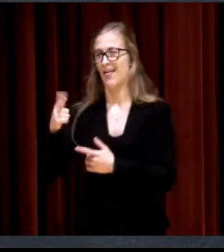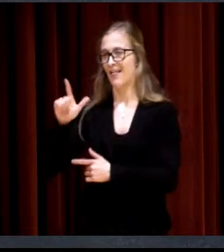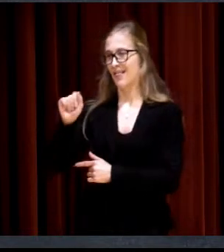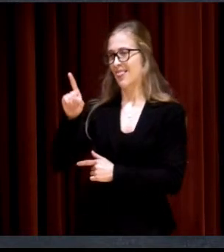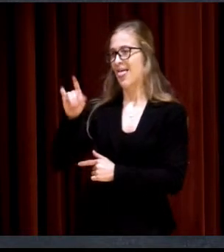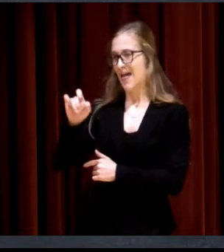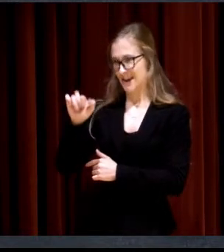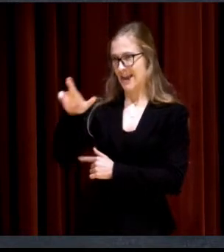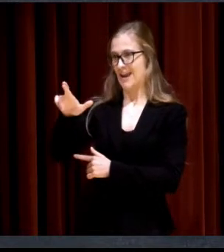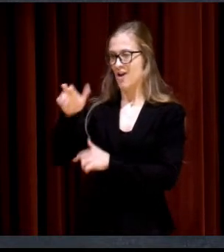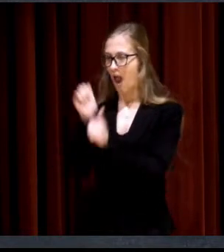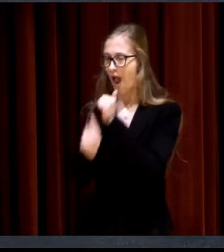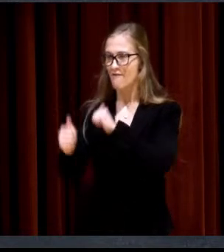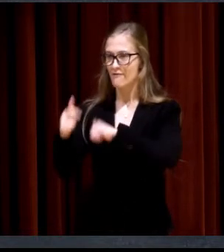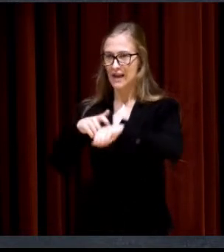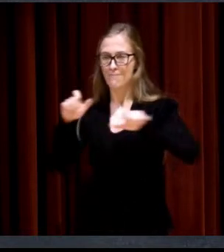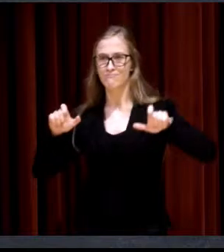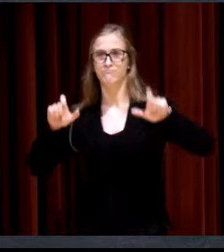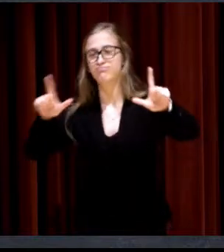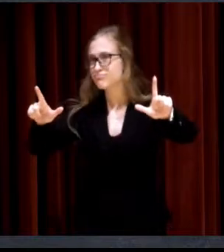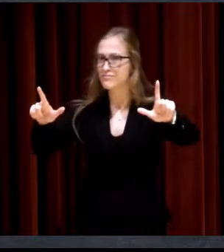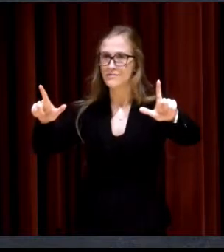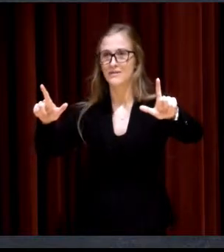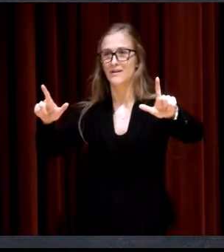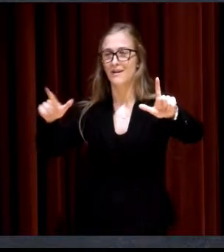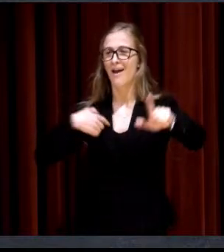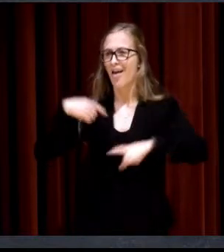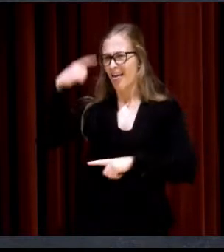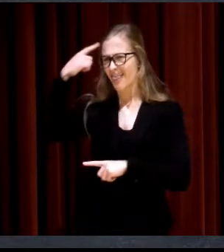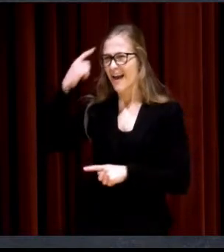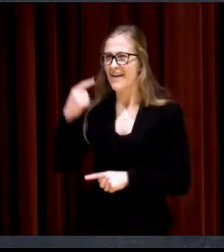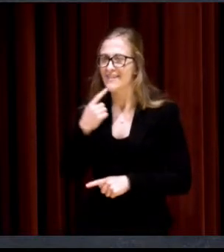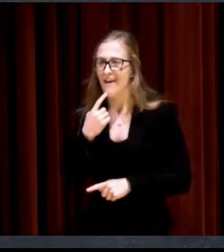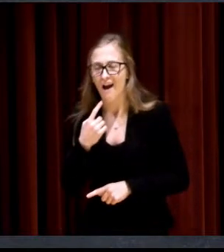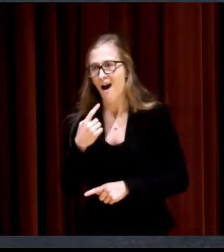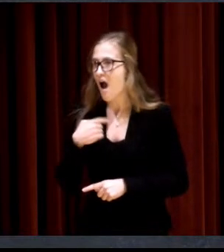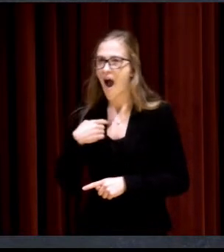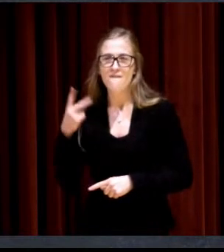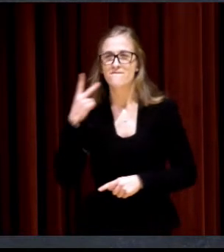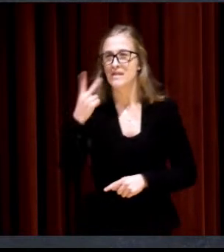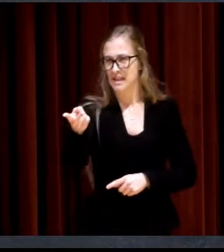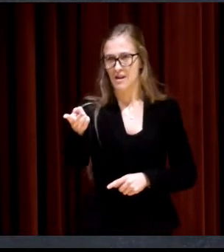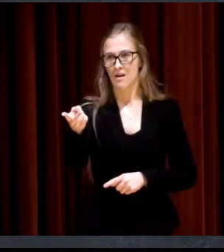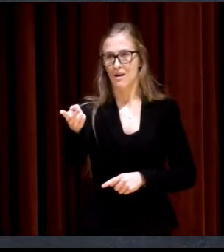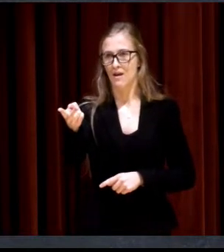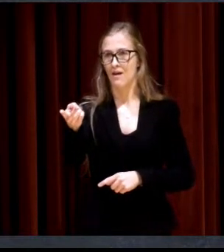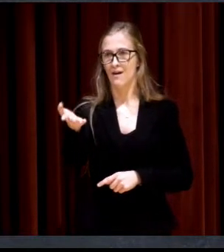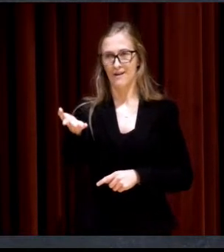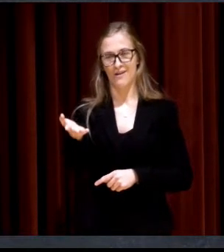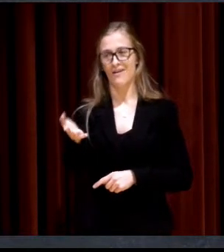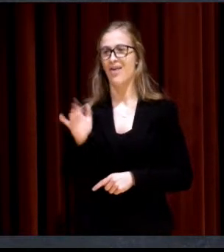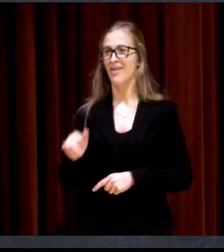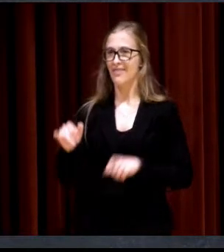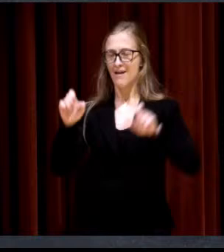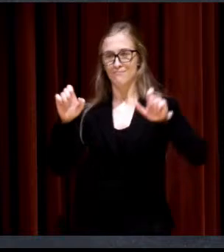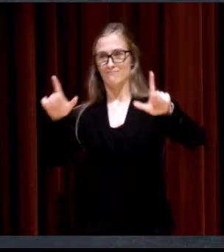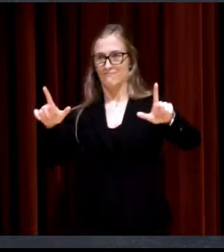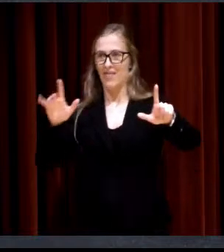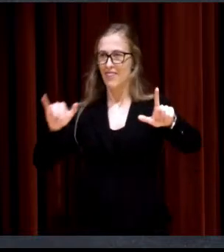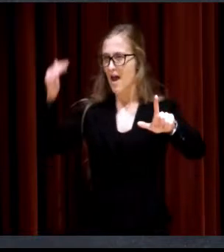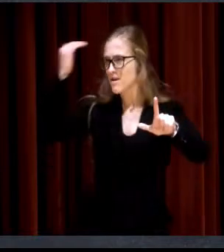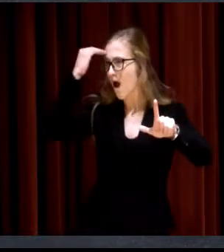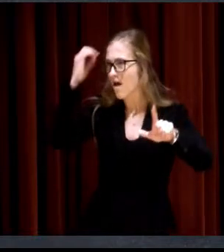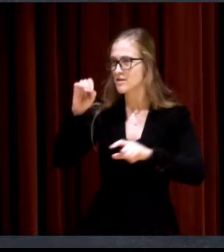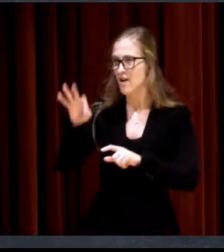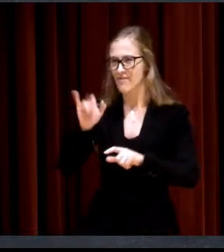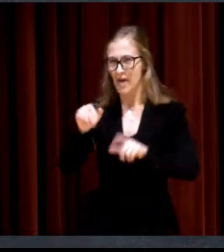scene with the Colosseum, I think to myself, sometimes even say out loud, I've been there. So that scene, that knowledge of the Colosseum